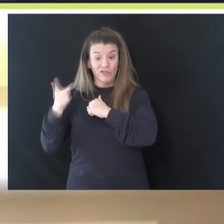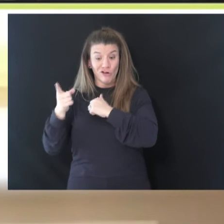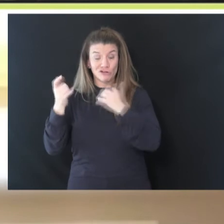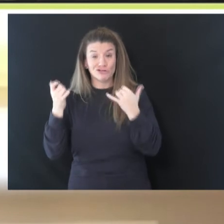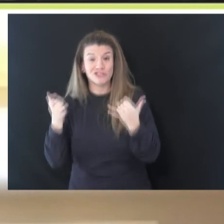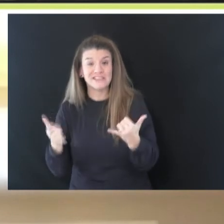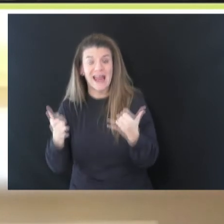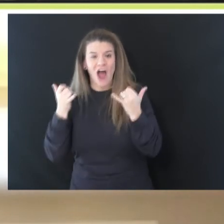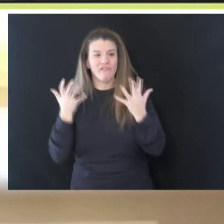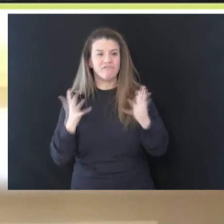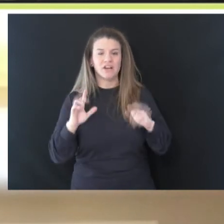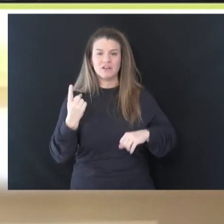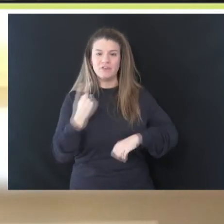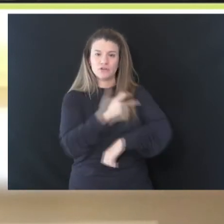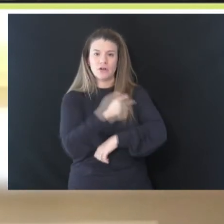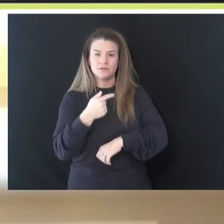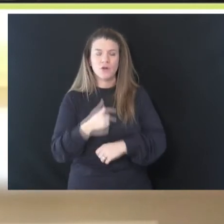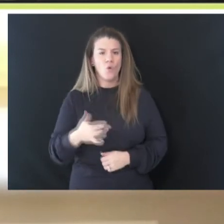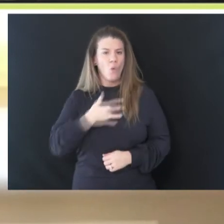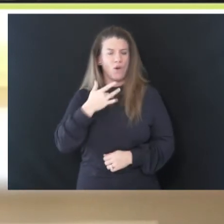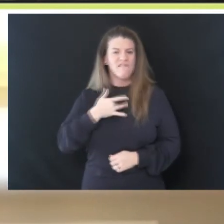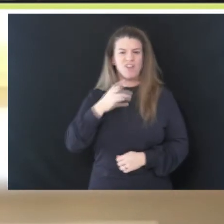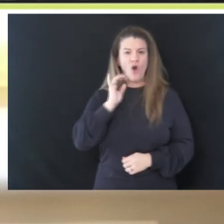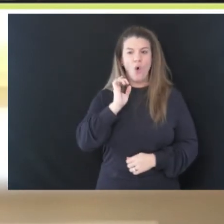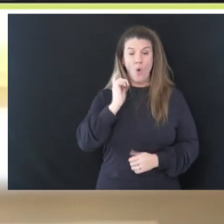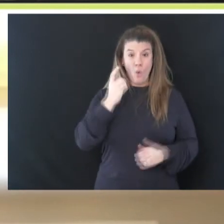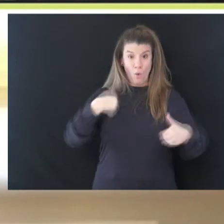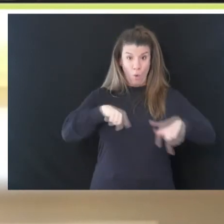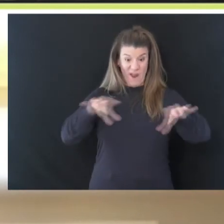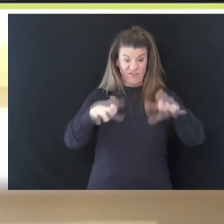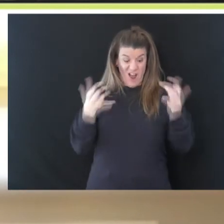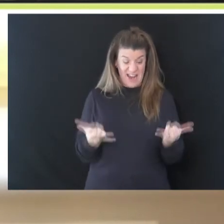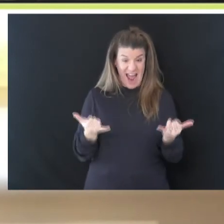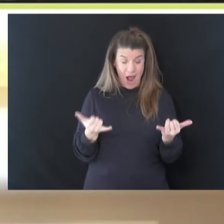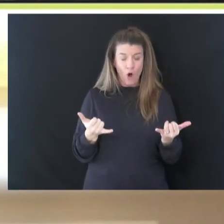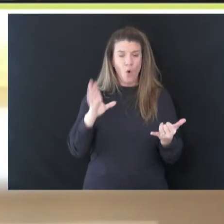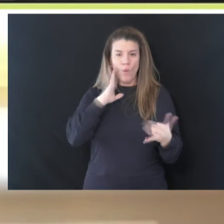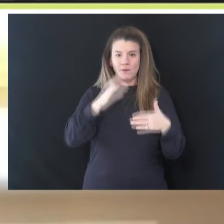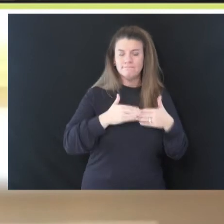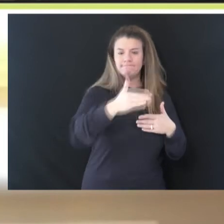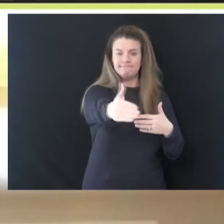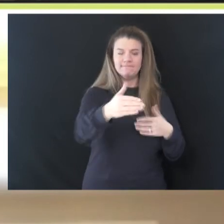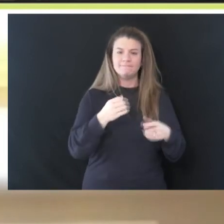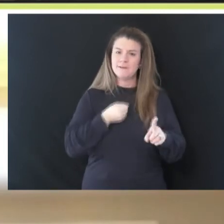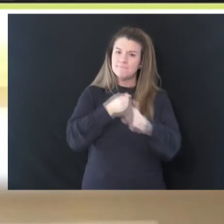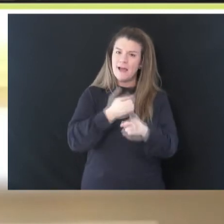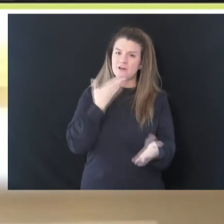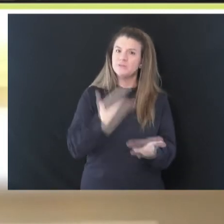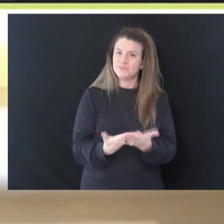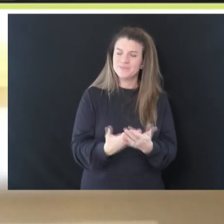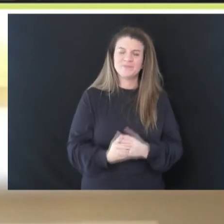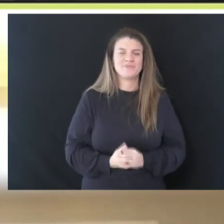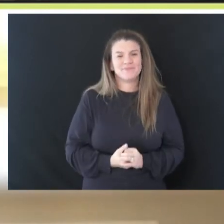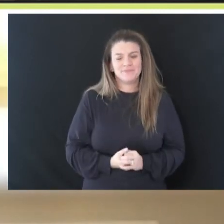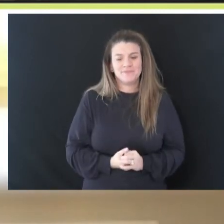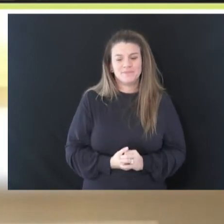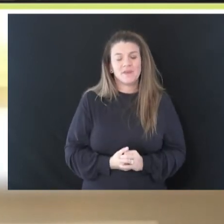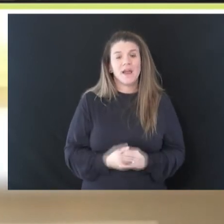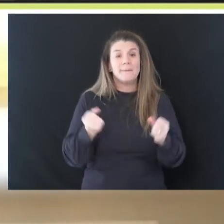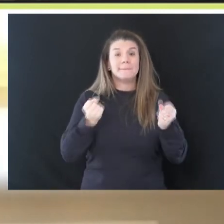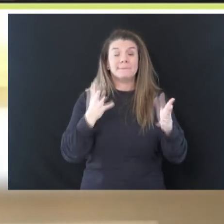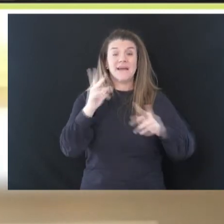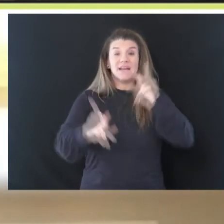first dose. We think that's going to have a significant impact on us going forward in West Virginia. Also want to point out, many